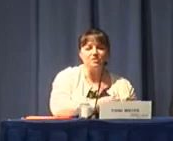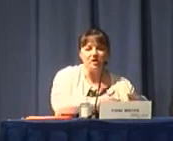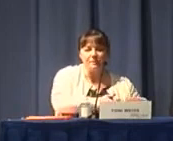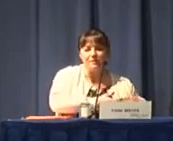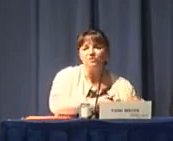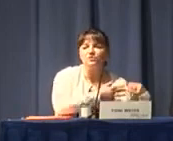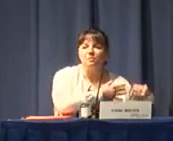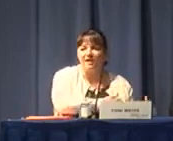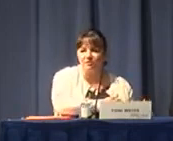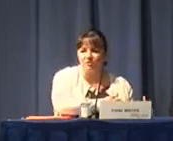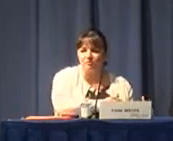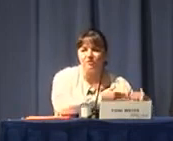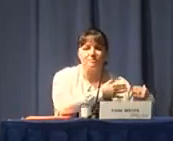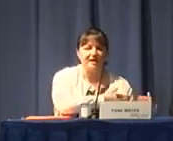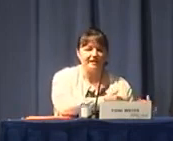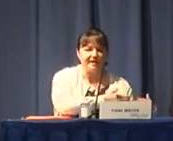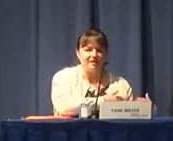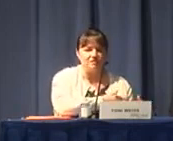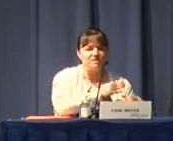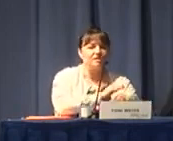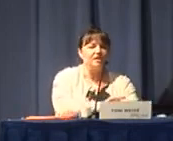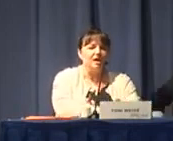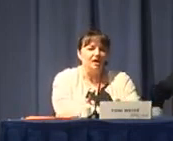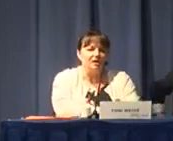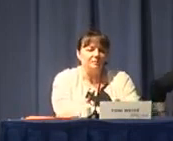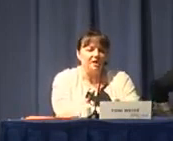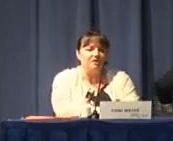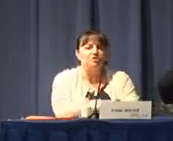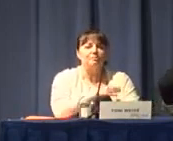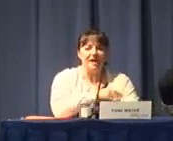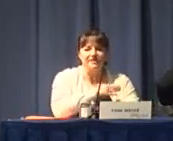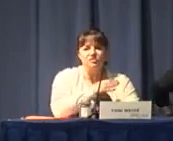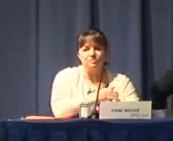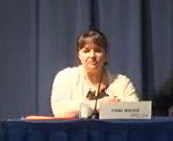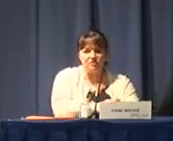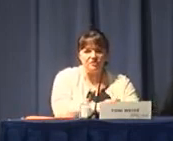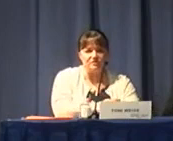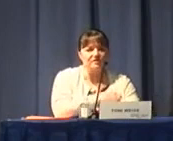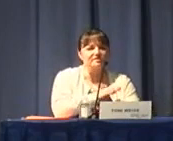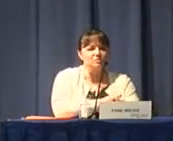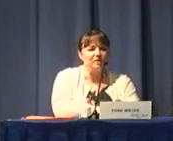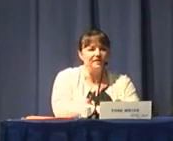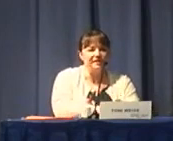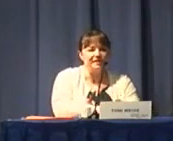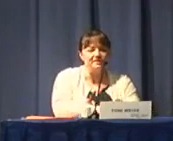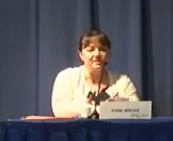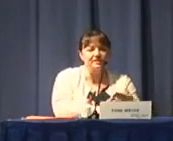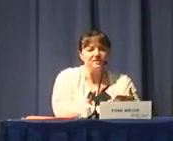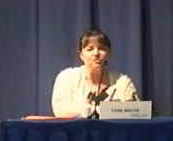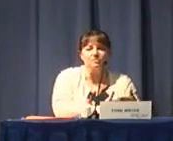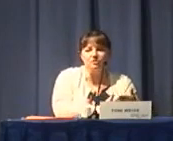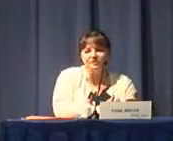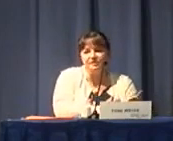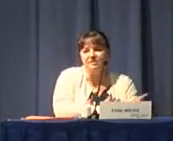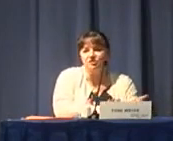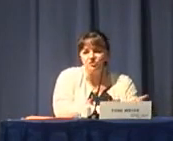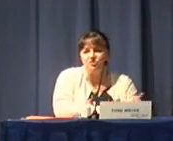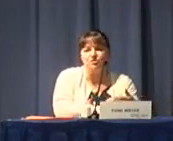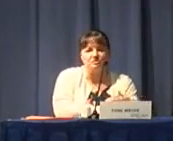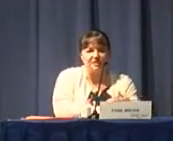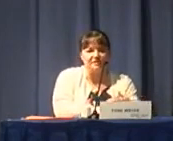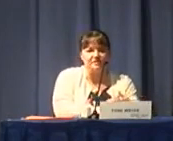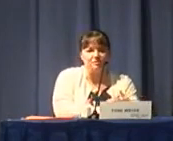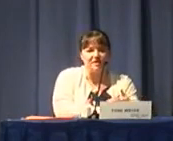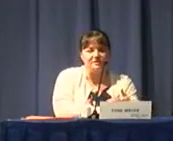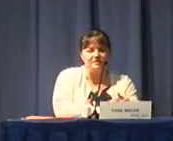that, you know, they'll come up, use my Chromebook, my account, under my supervision. So that's one thing is that I think it's really important that